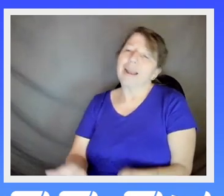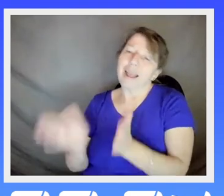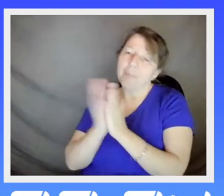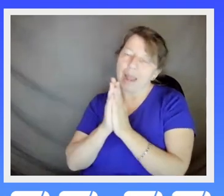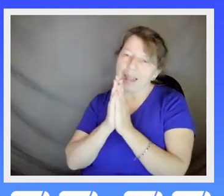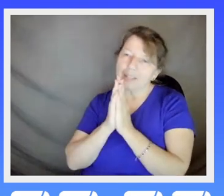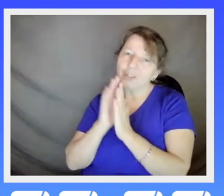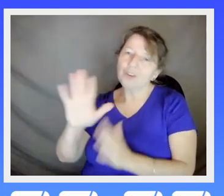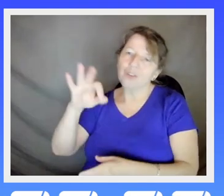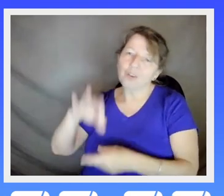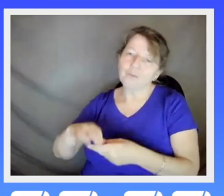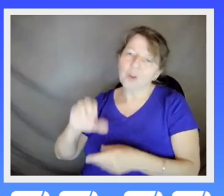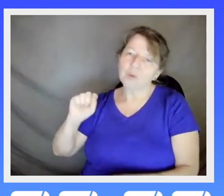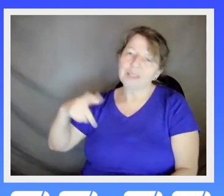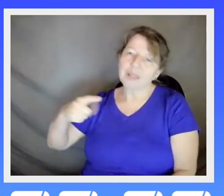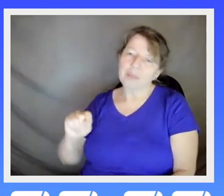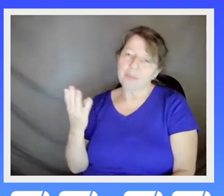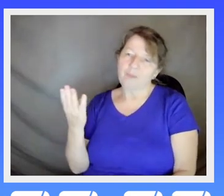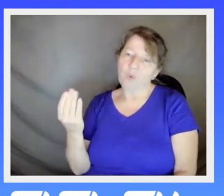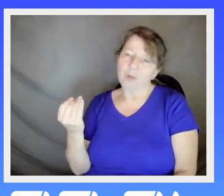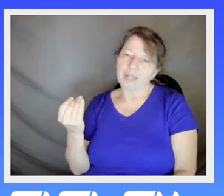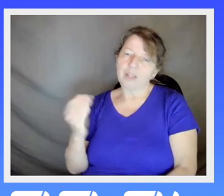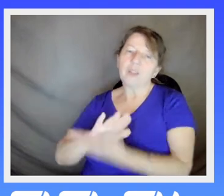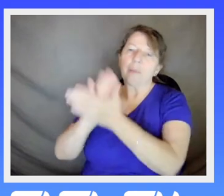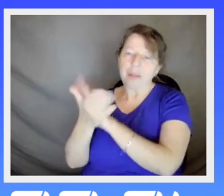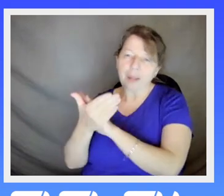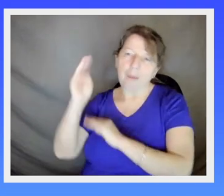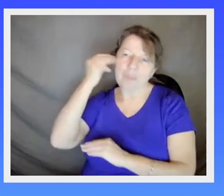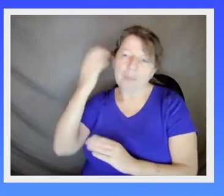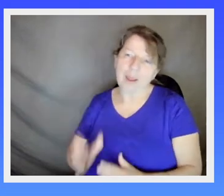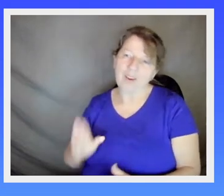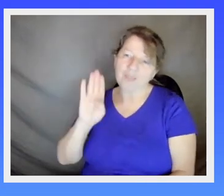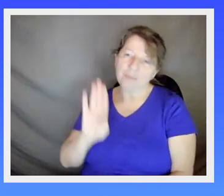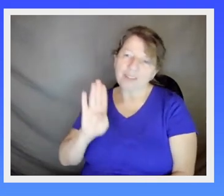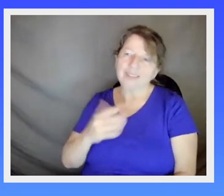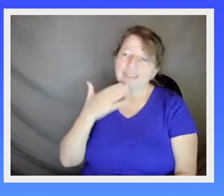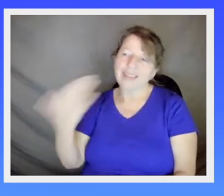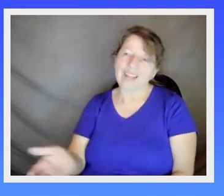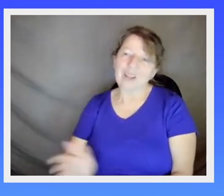on September 14th as mayor of Boston. Thank you.